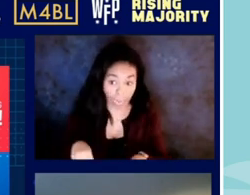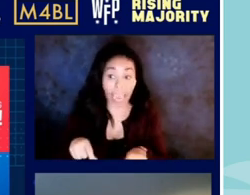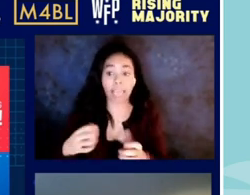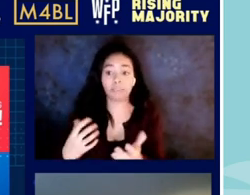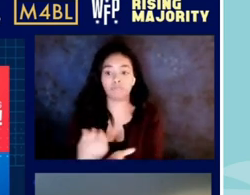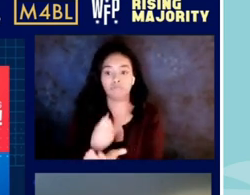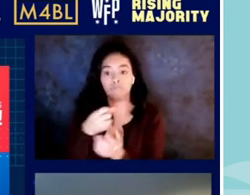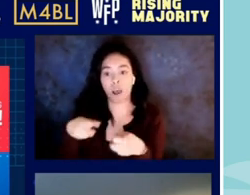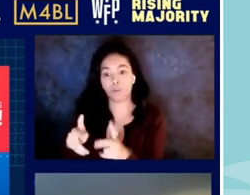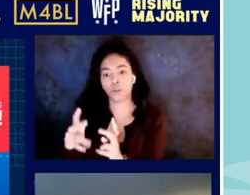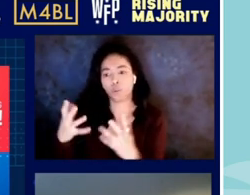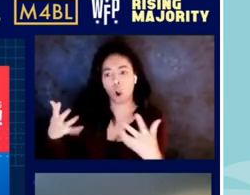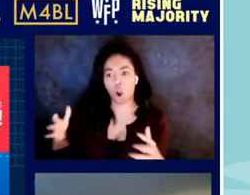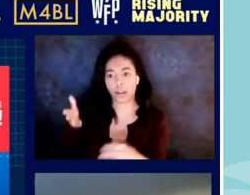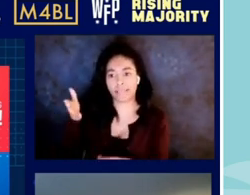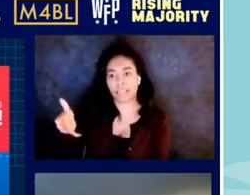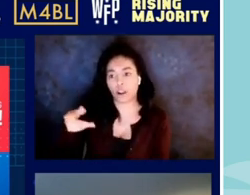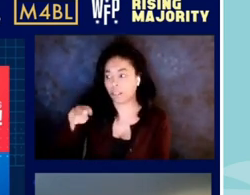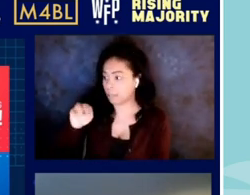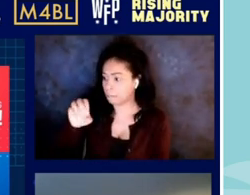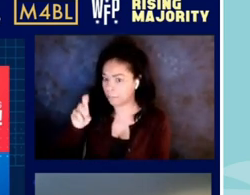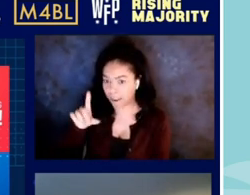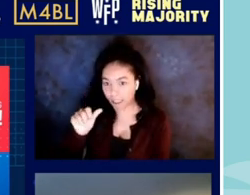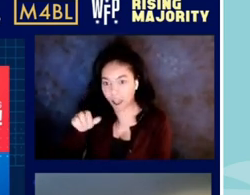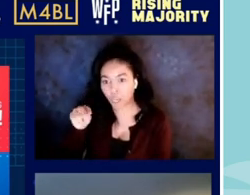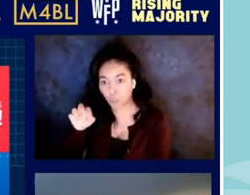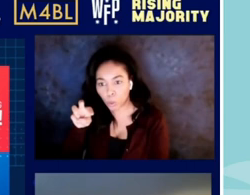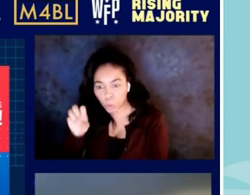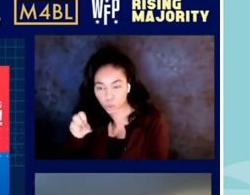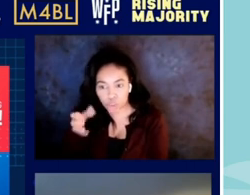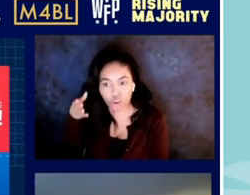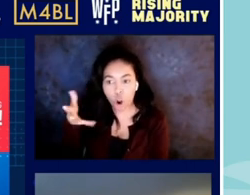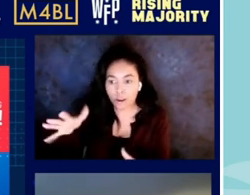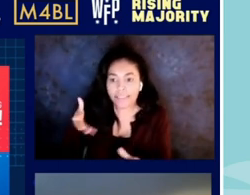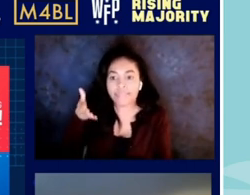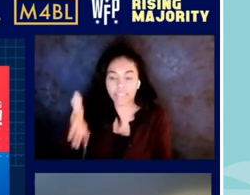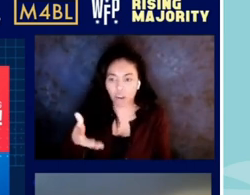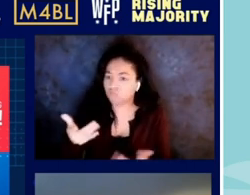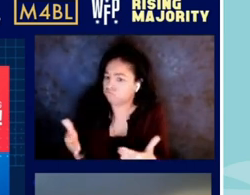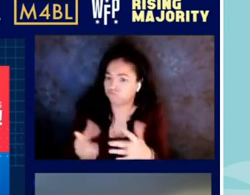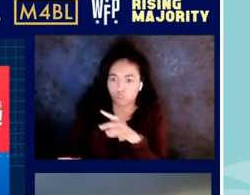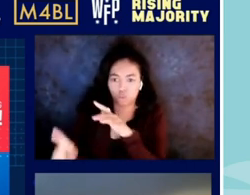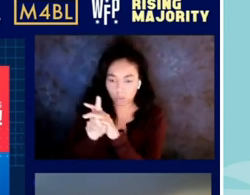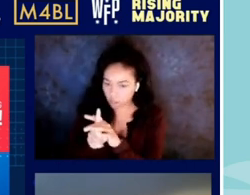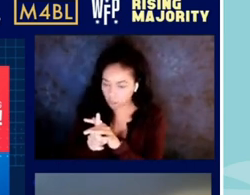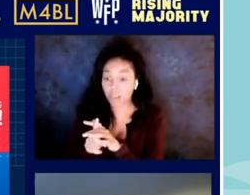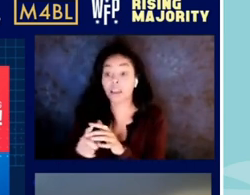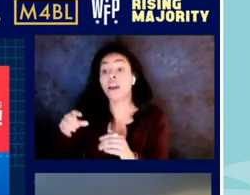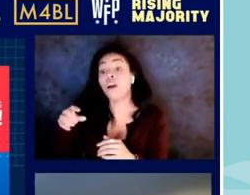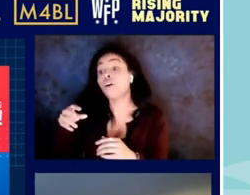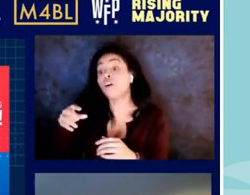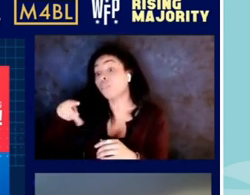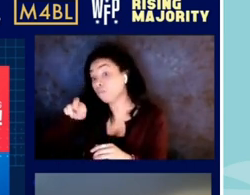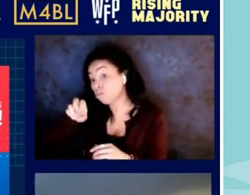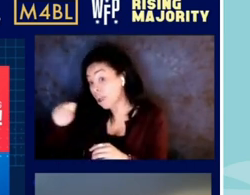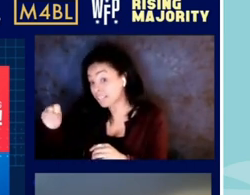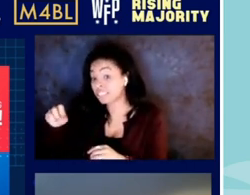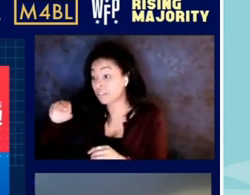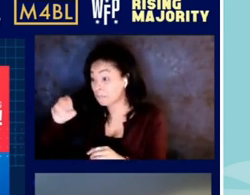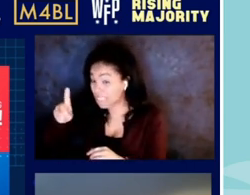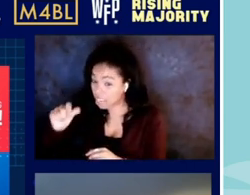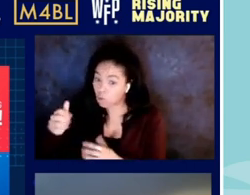likely cover your story. You know, if they kick you out of the press conference, they'll probably follow you outside and try to get an interview of what your side is, you know.